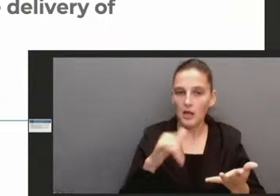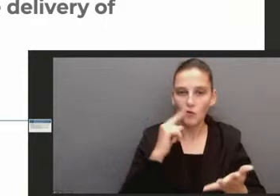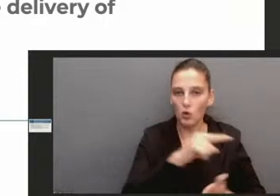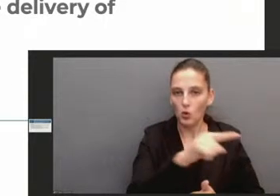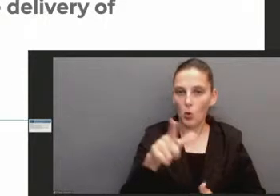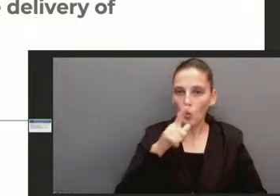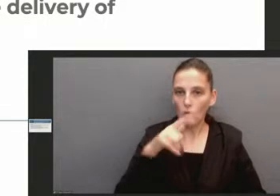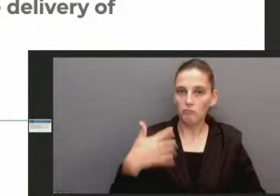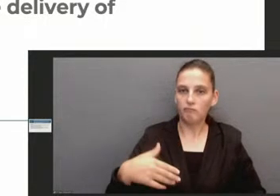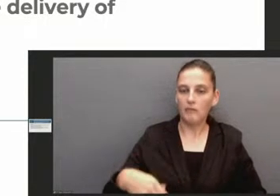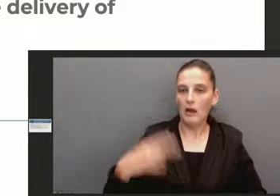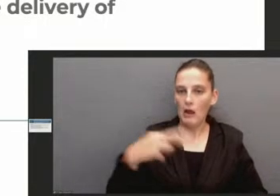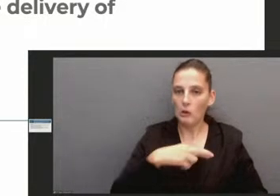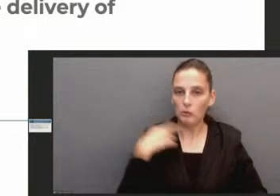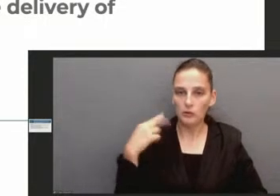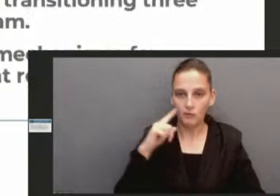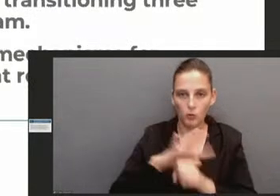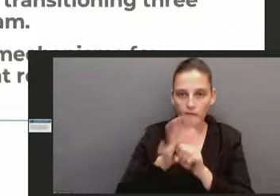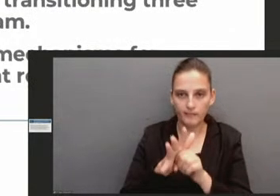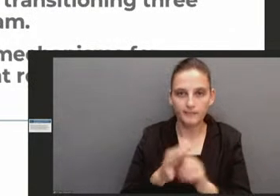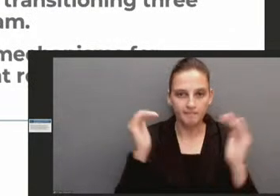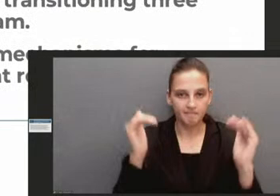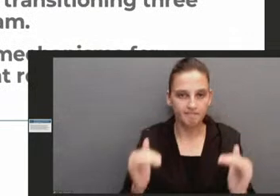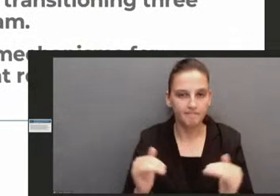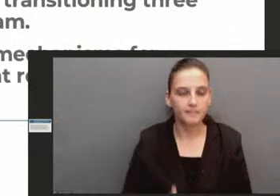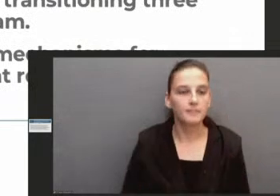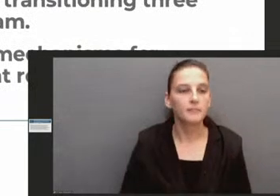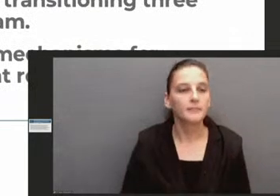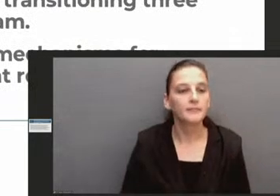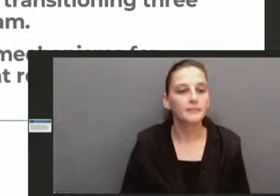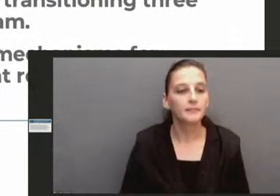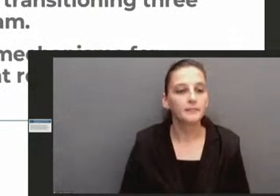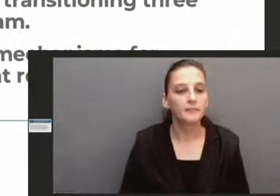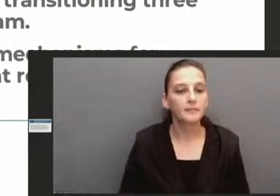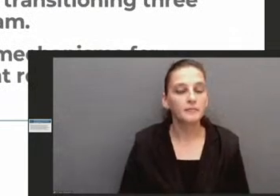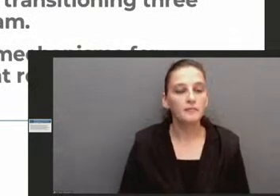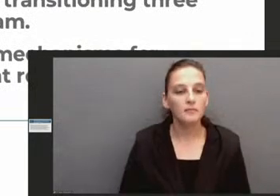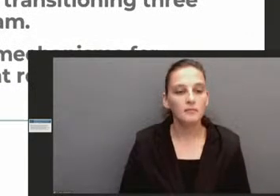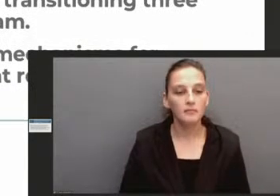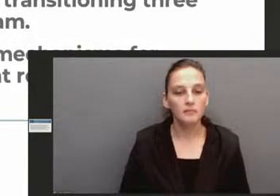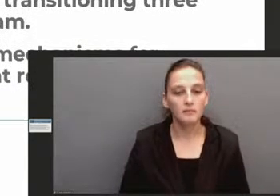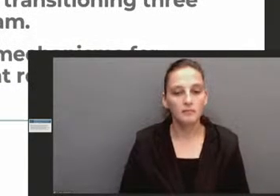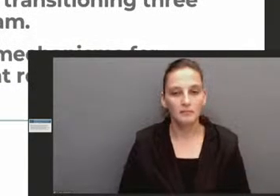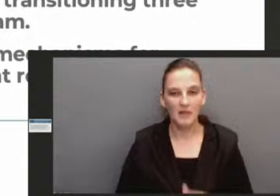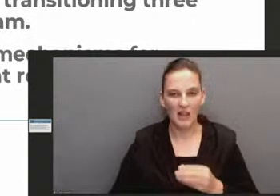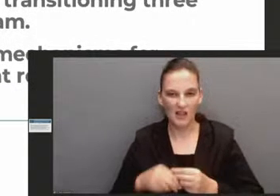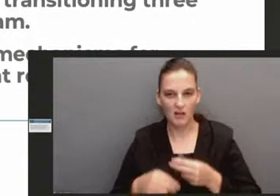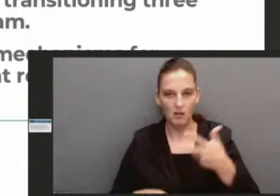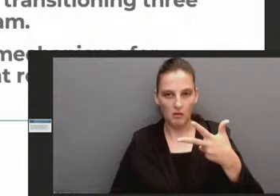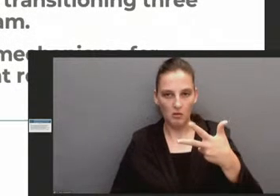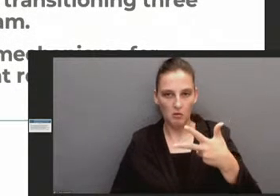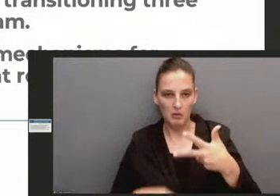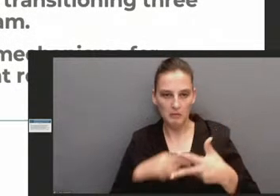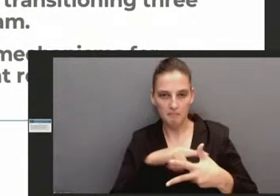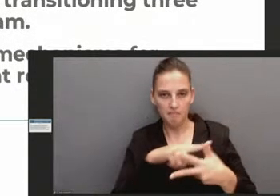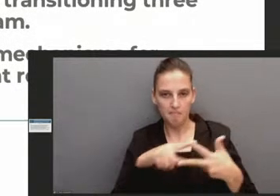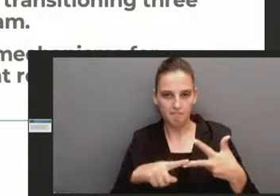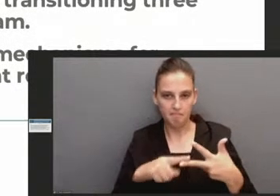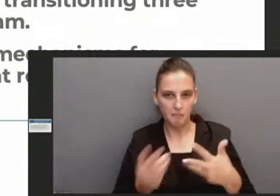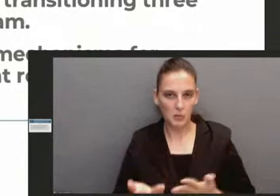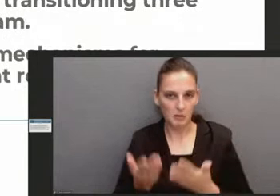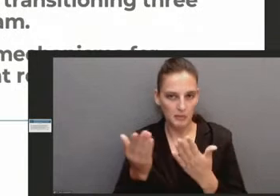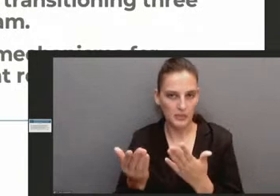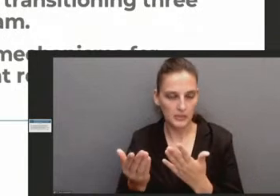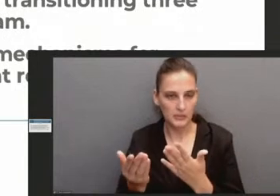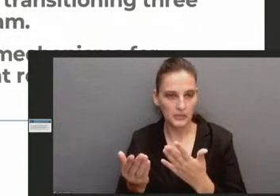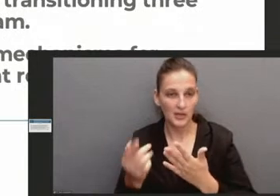COVID-19. Can we go to the next slide? The additional 3 recommendations to address the